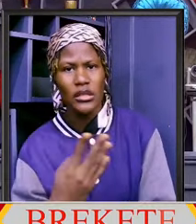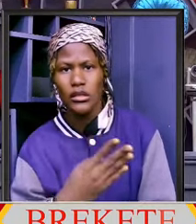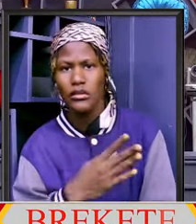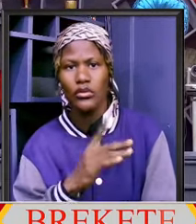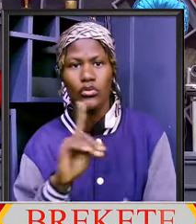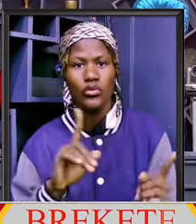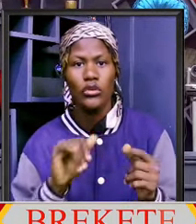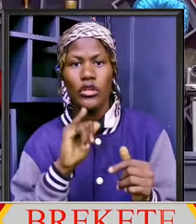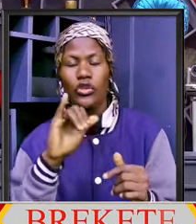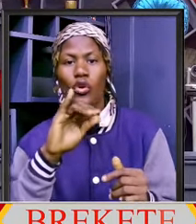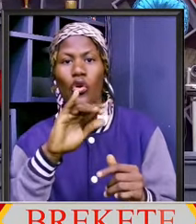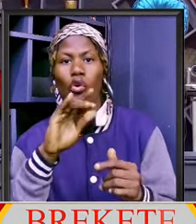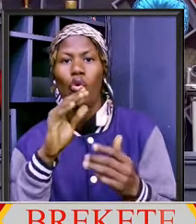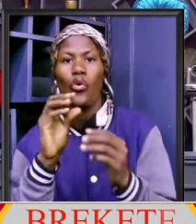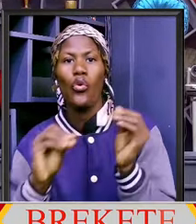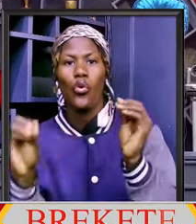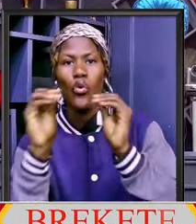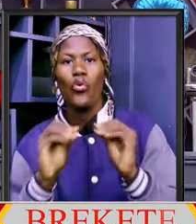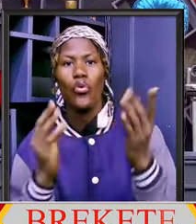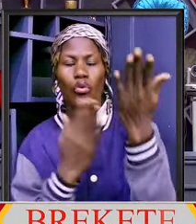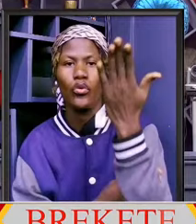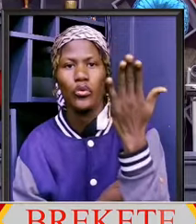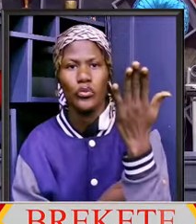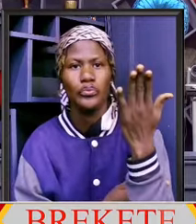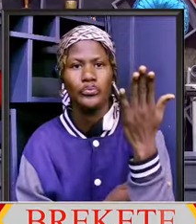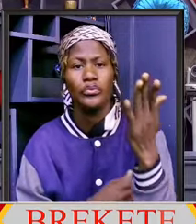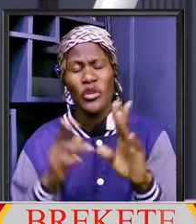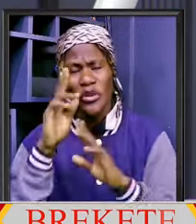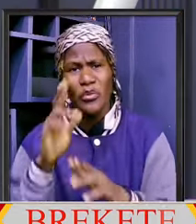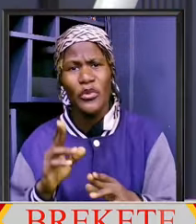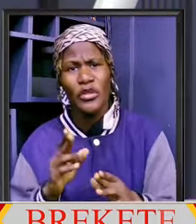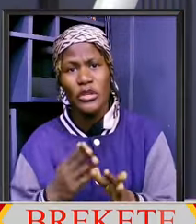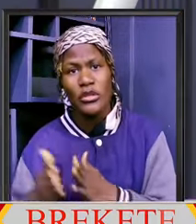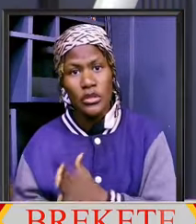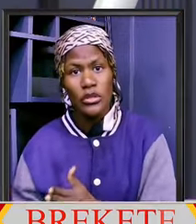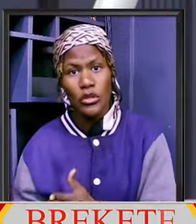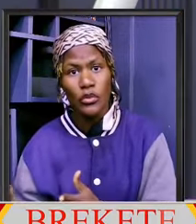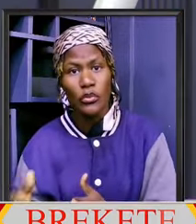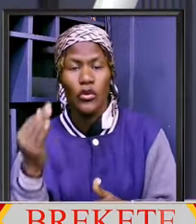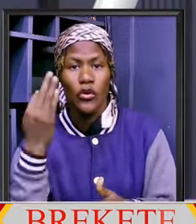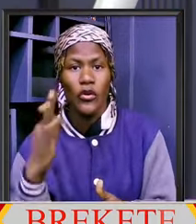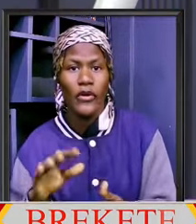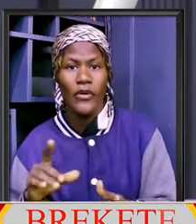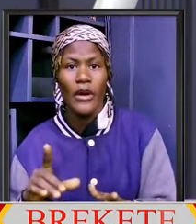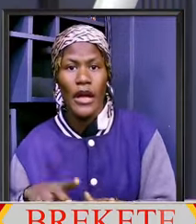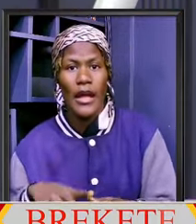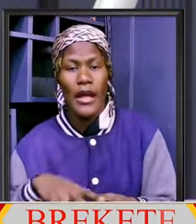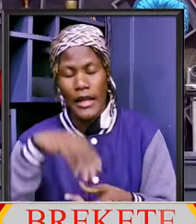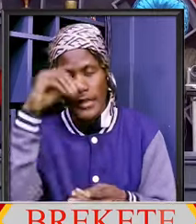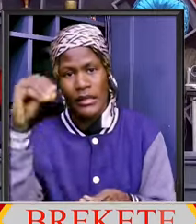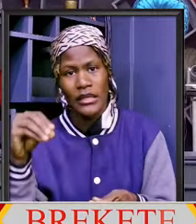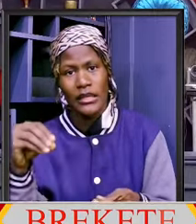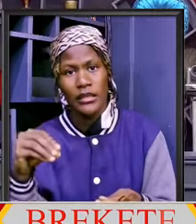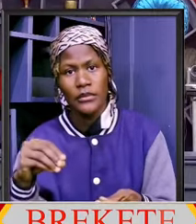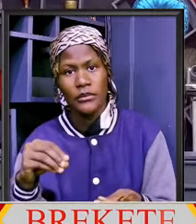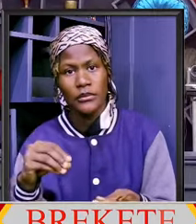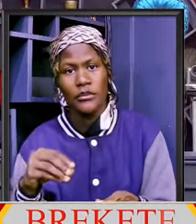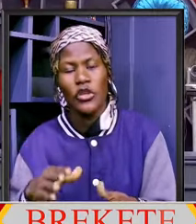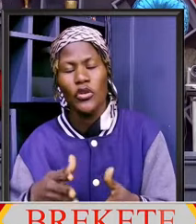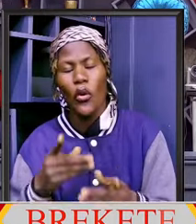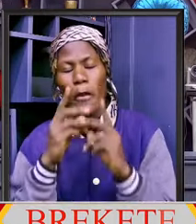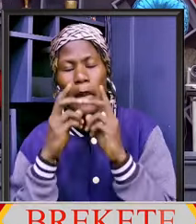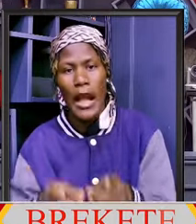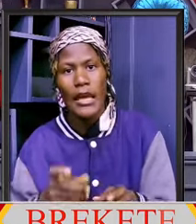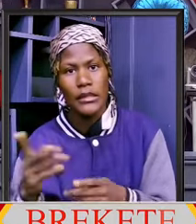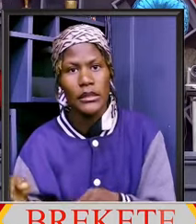Amen. We are reporting some of our leaders. The good ones, oh God, may you protect them. Amen. May you bless